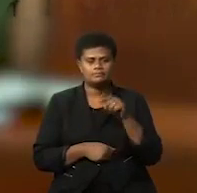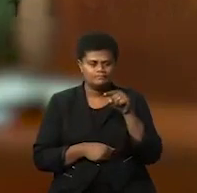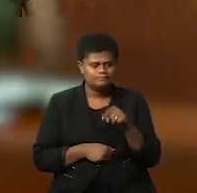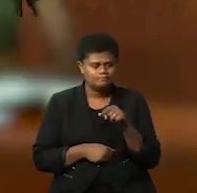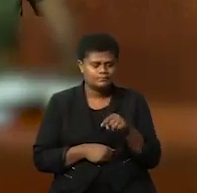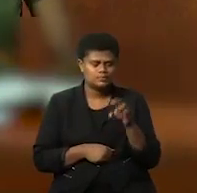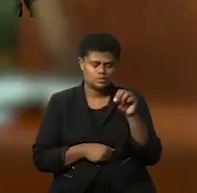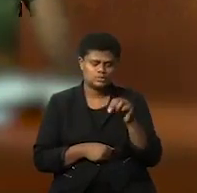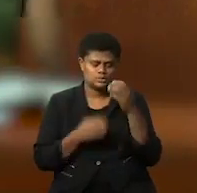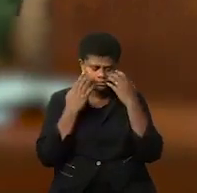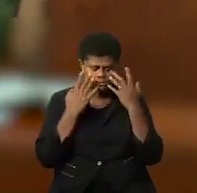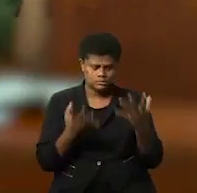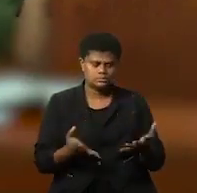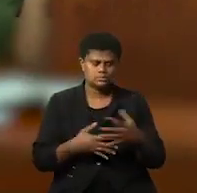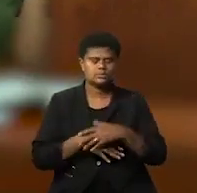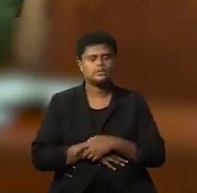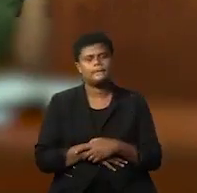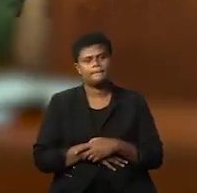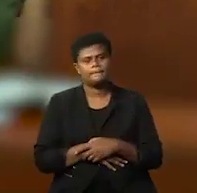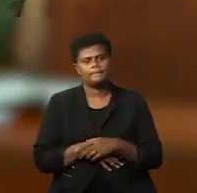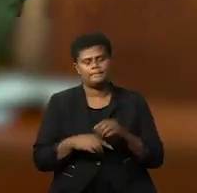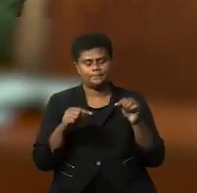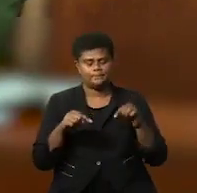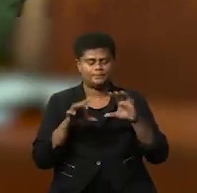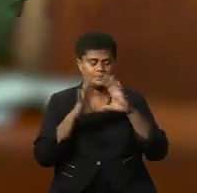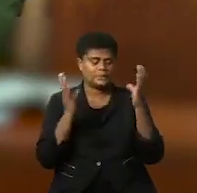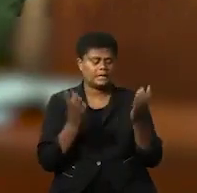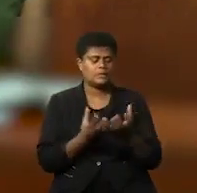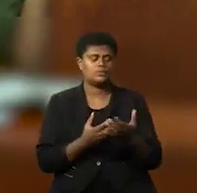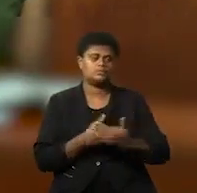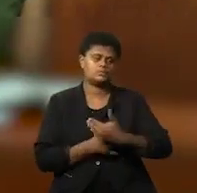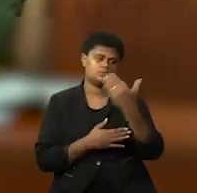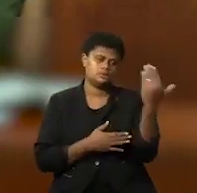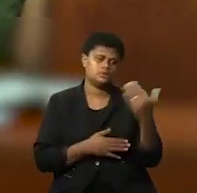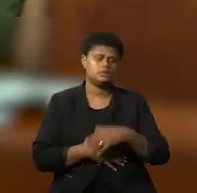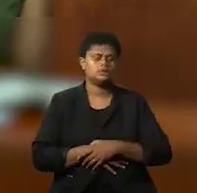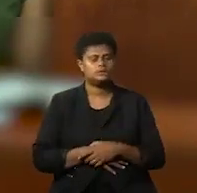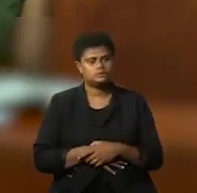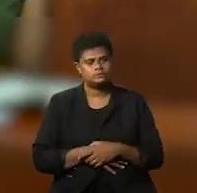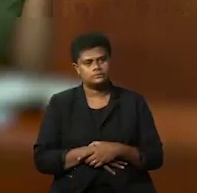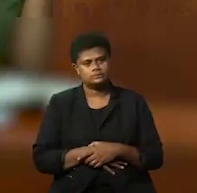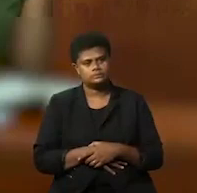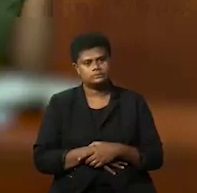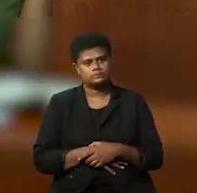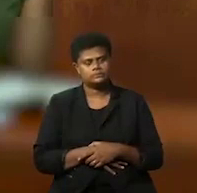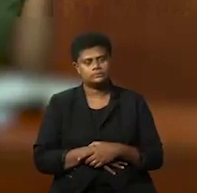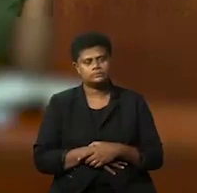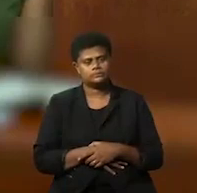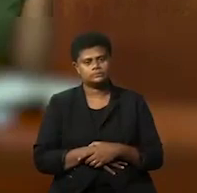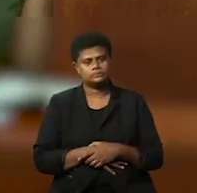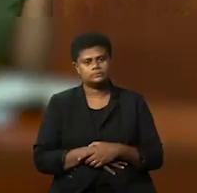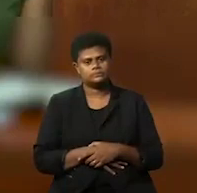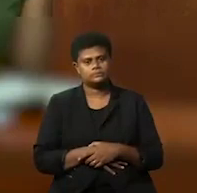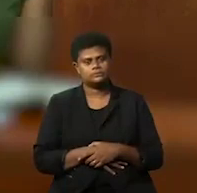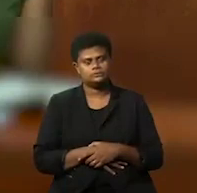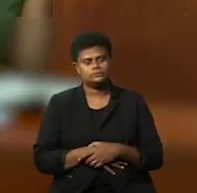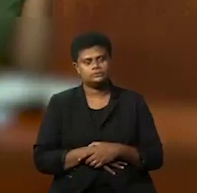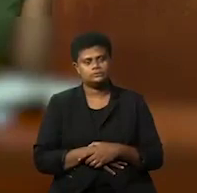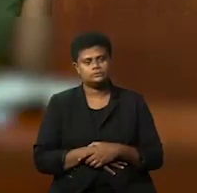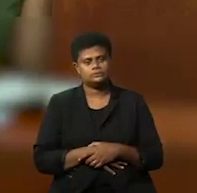needed to be shown in our world today, and that is the appropriate response to God's